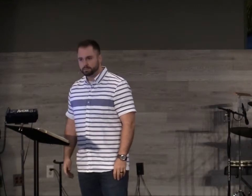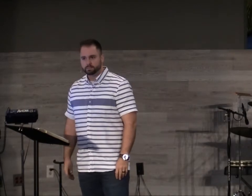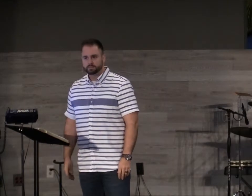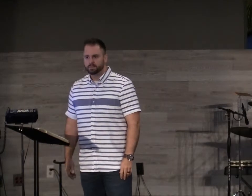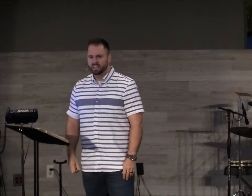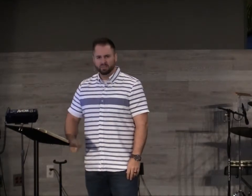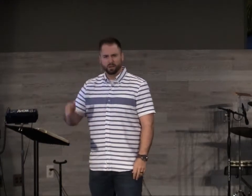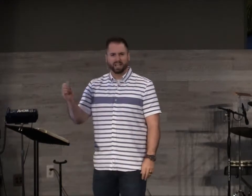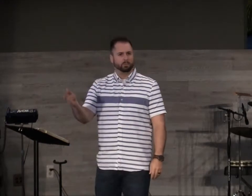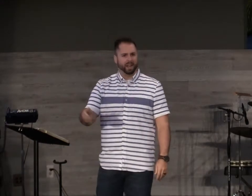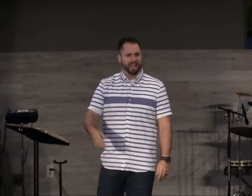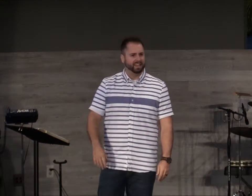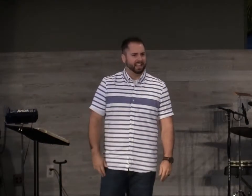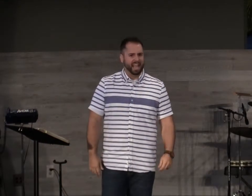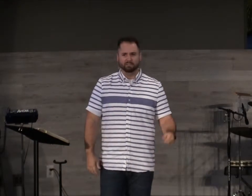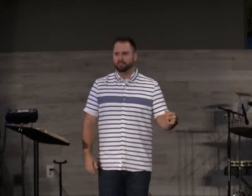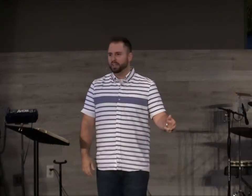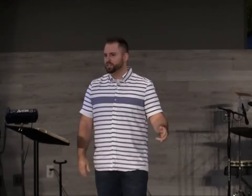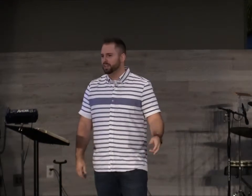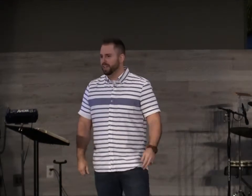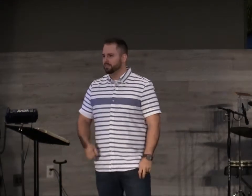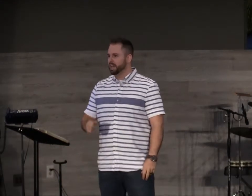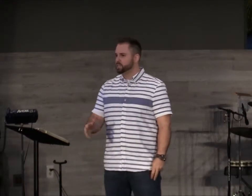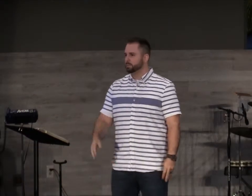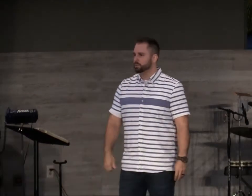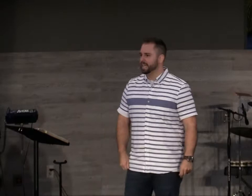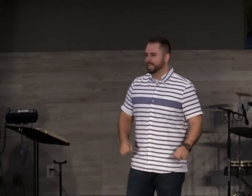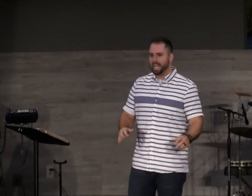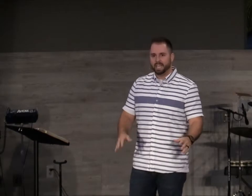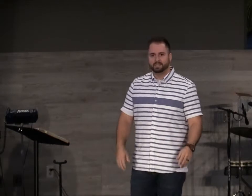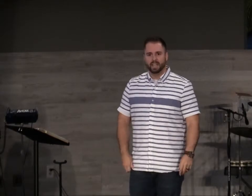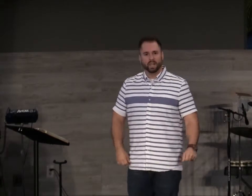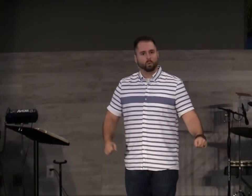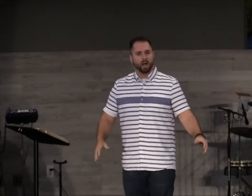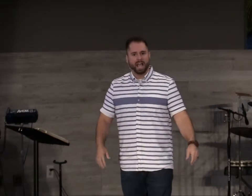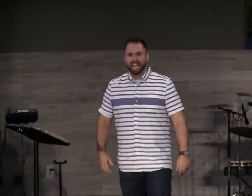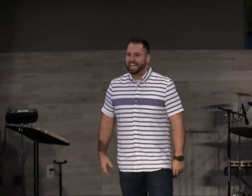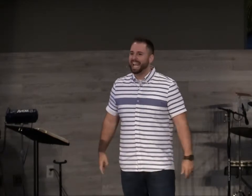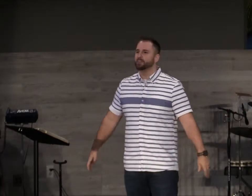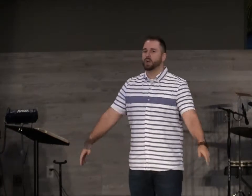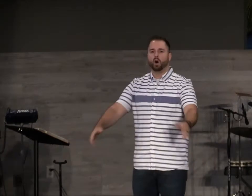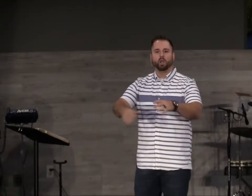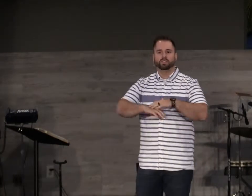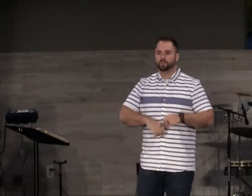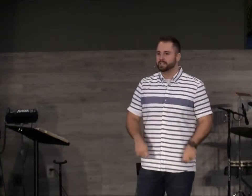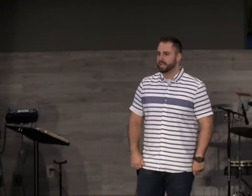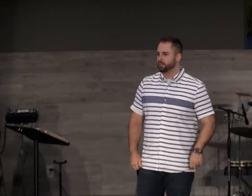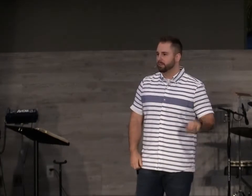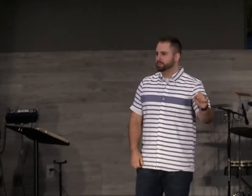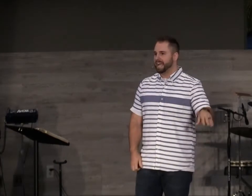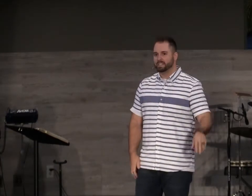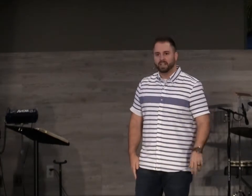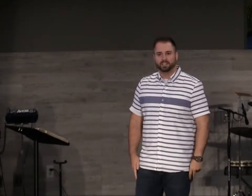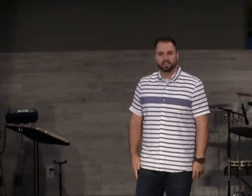banquet. He probably got bread and fish and vegetables and cakes and wine, and he gathers all of his friends